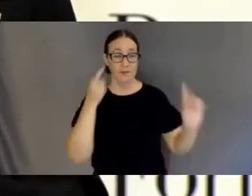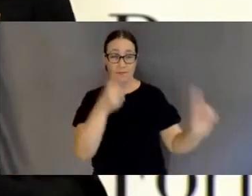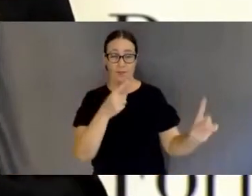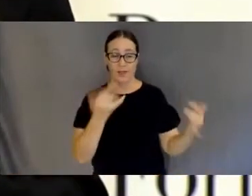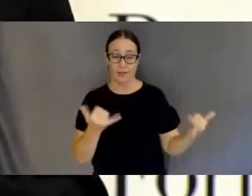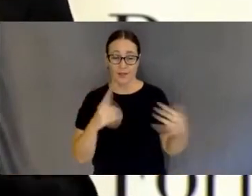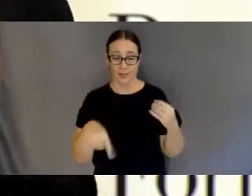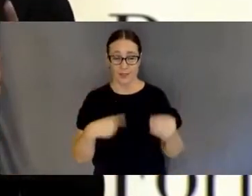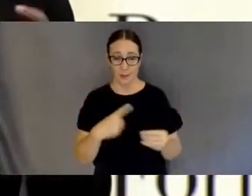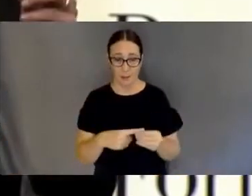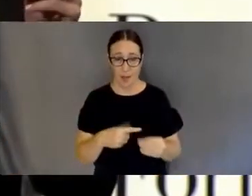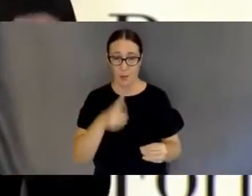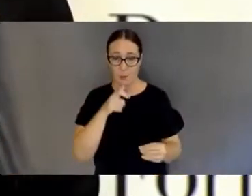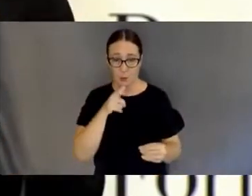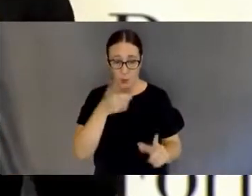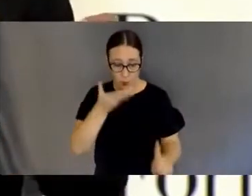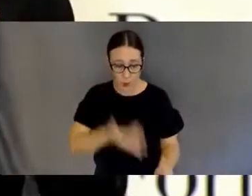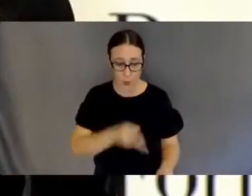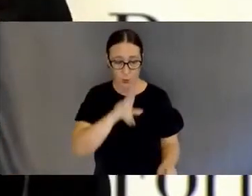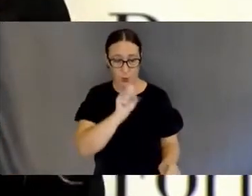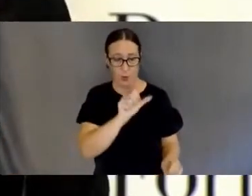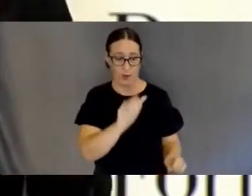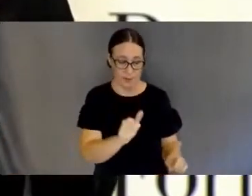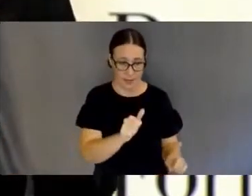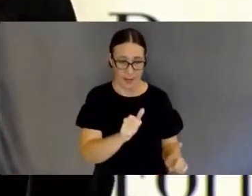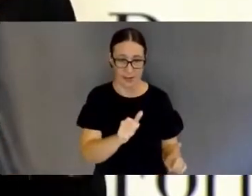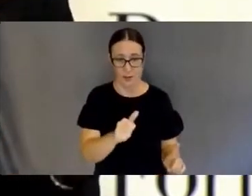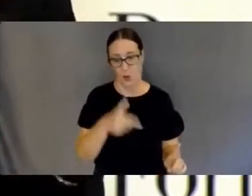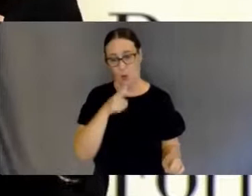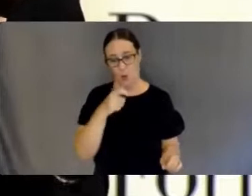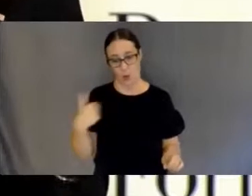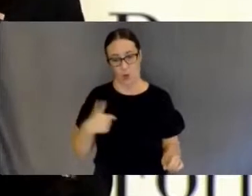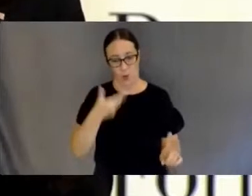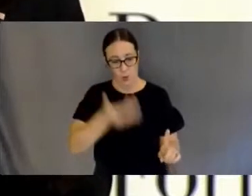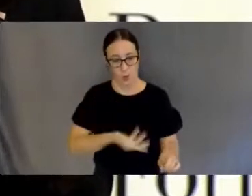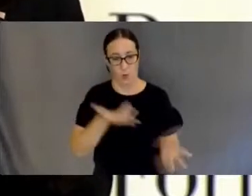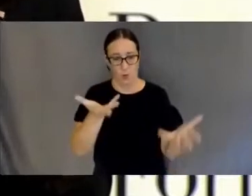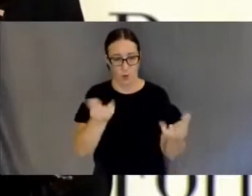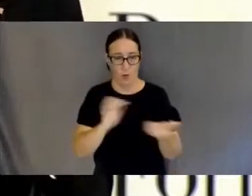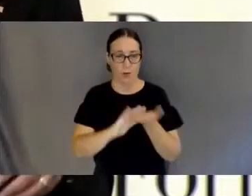we are and the nation we want to be.